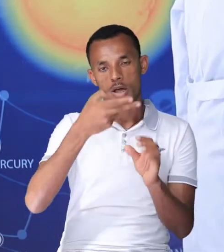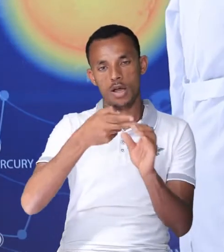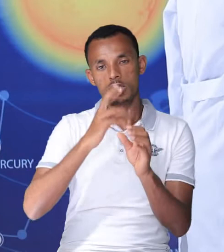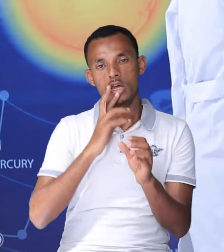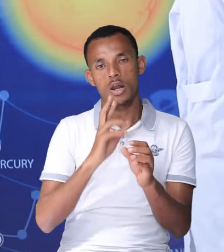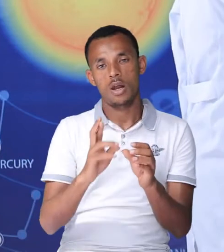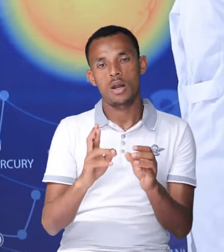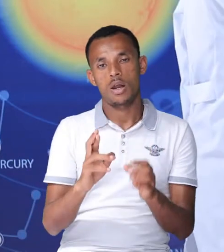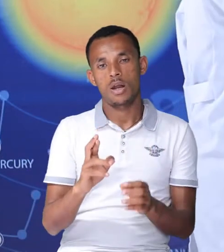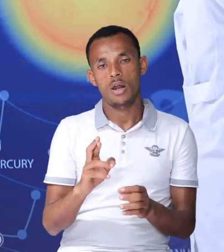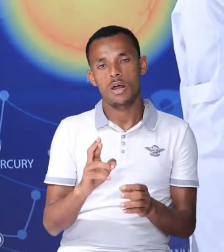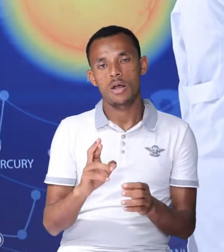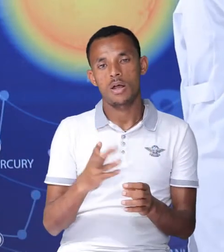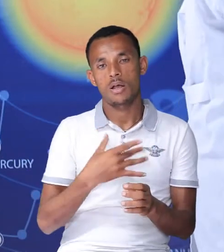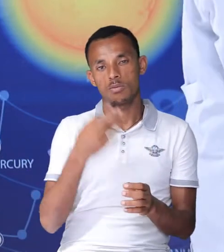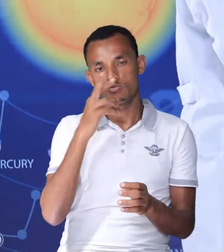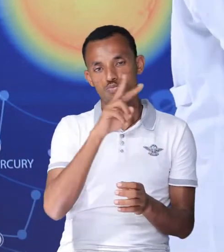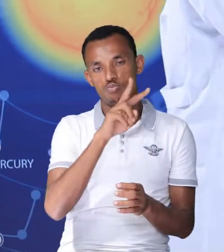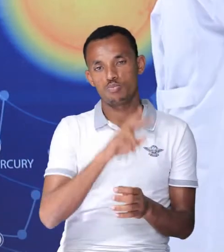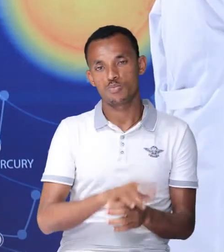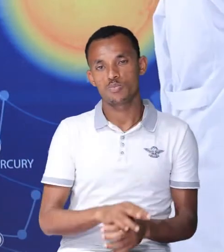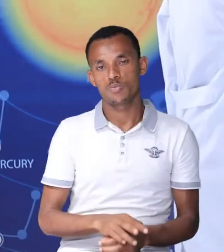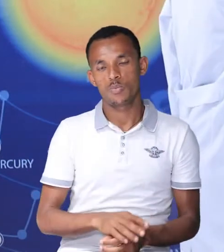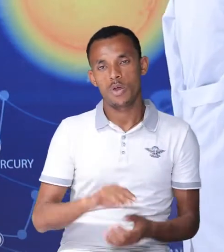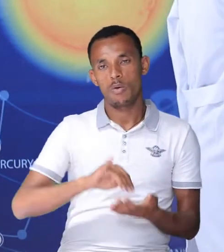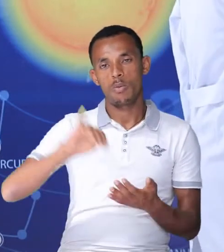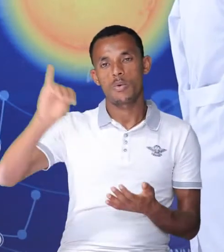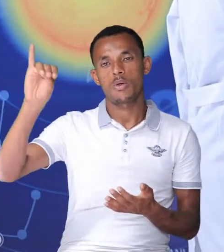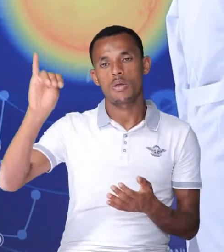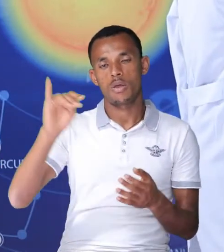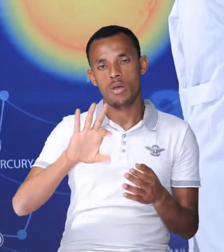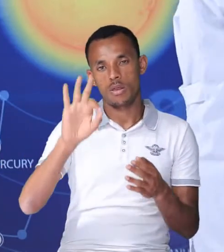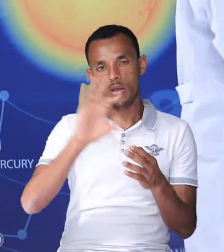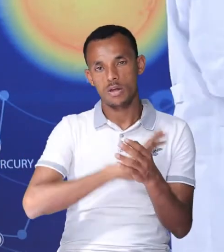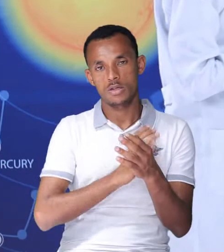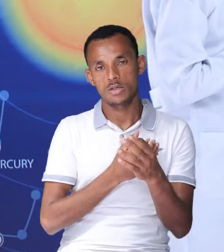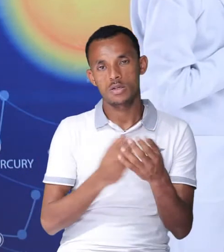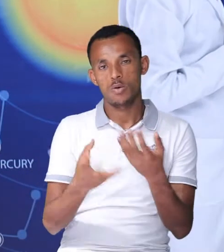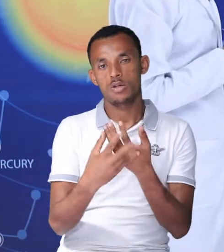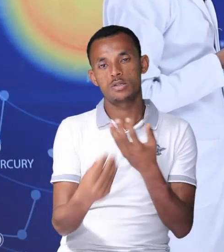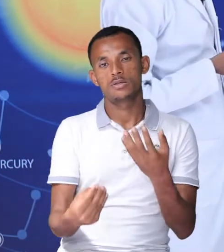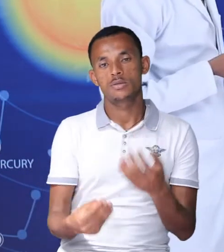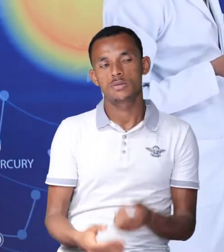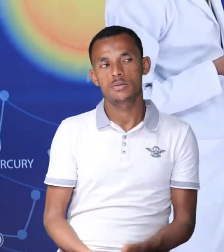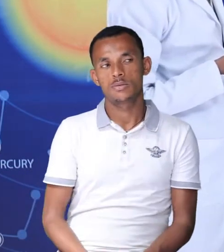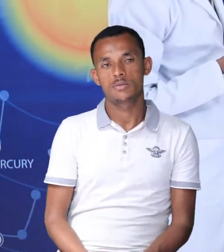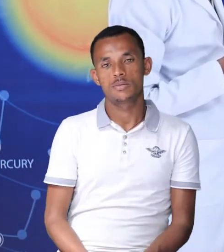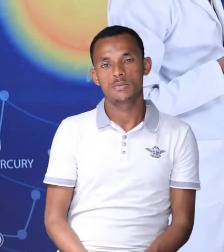are like this, okay, given here. Evaporation when they get heat energy, and condensation when they lose air energy.